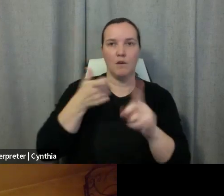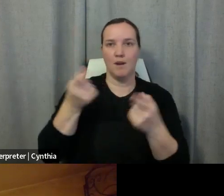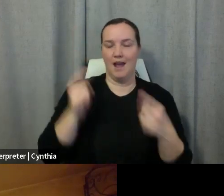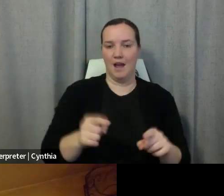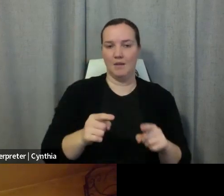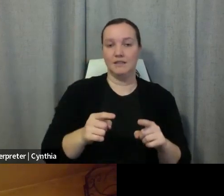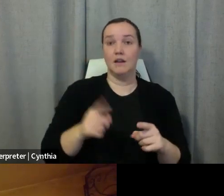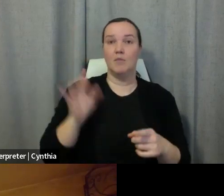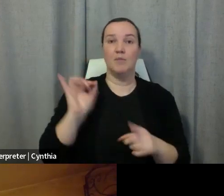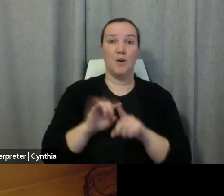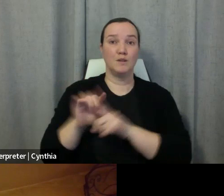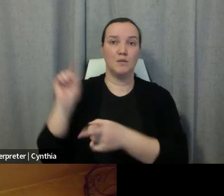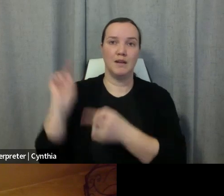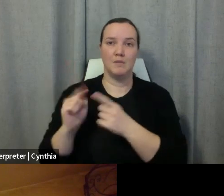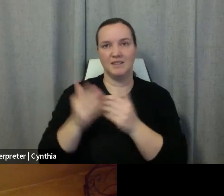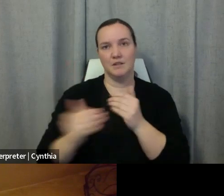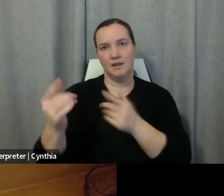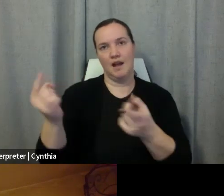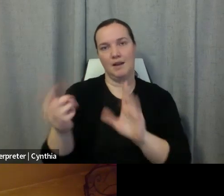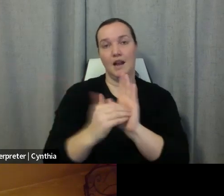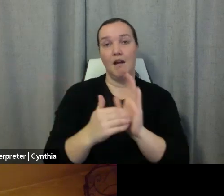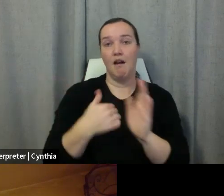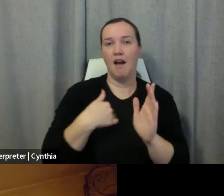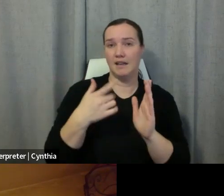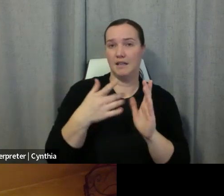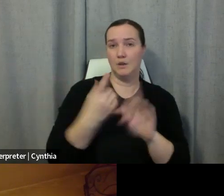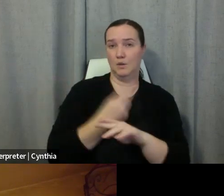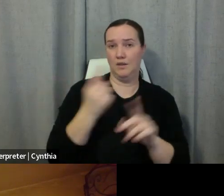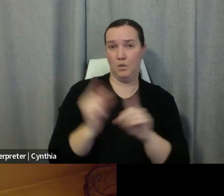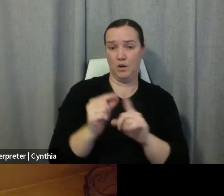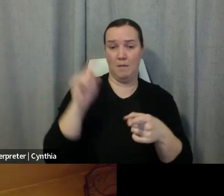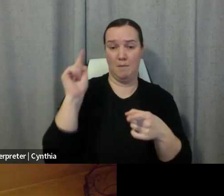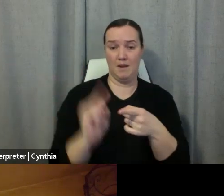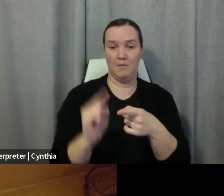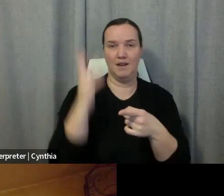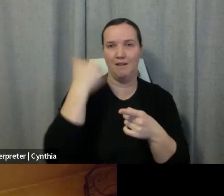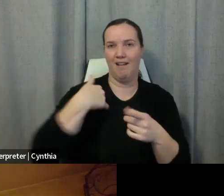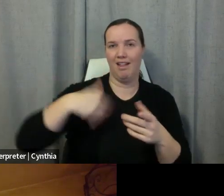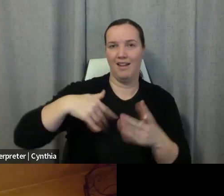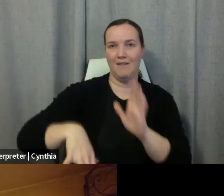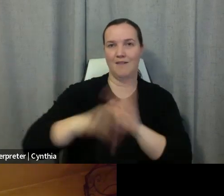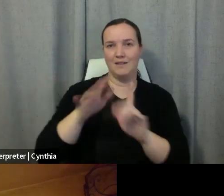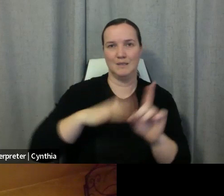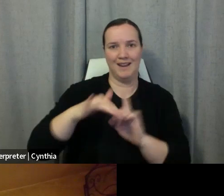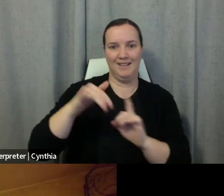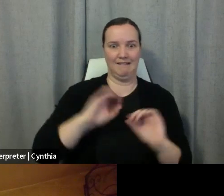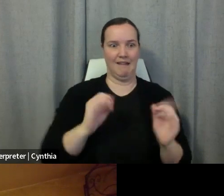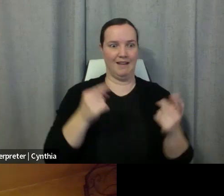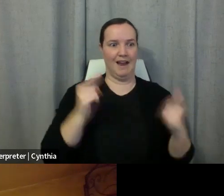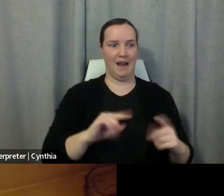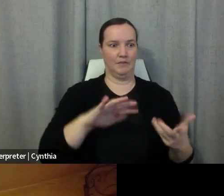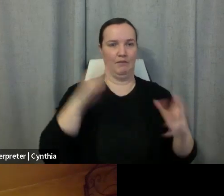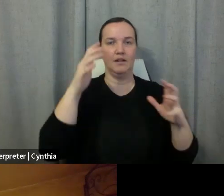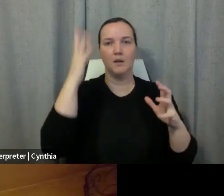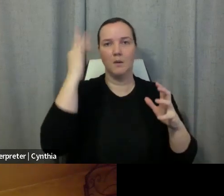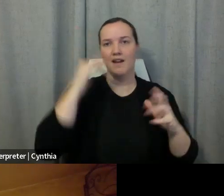this happening again? And I say minimize because I've yet to find the utopian space where none of this happens, because we just happen to still have the histories